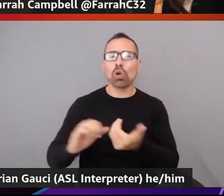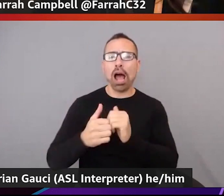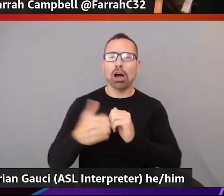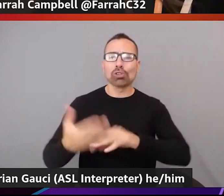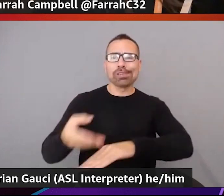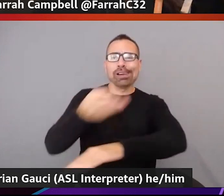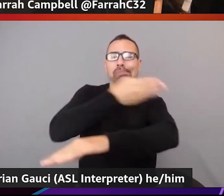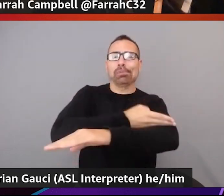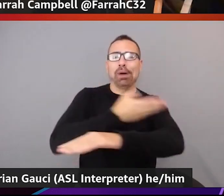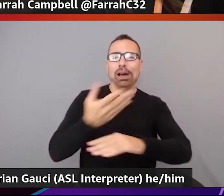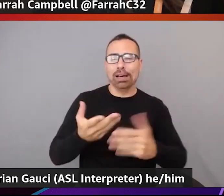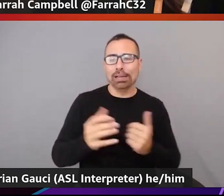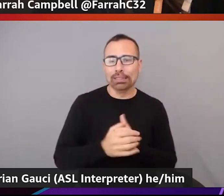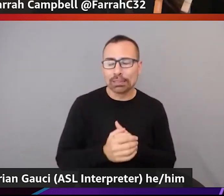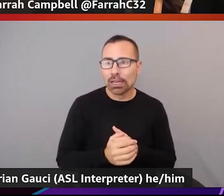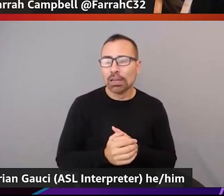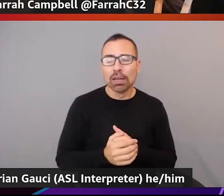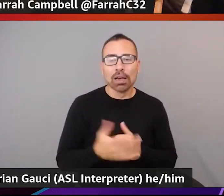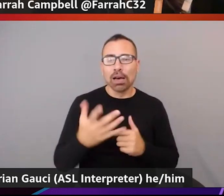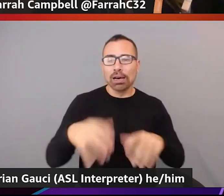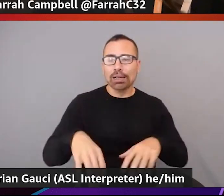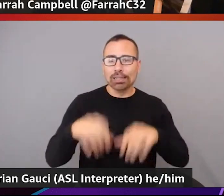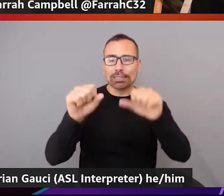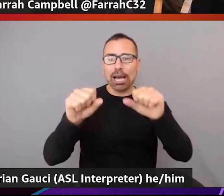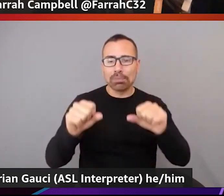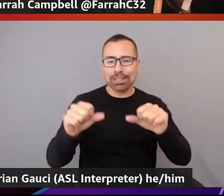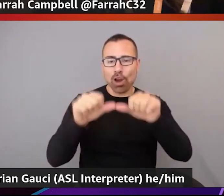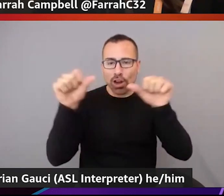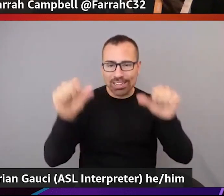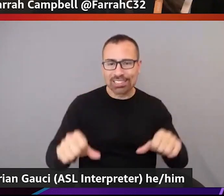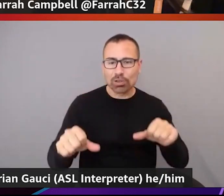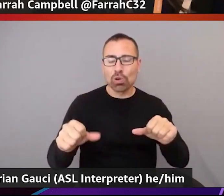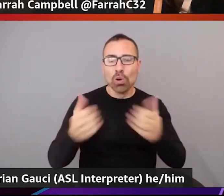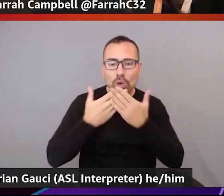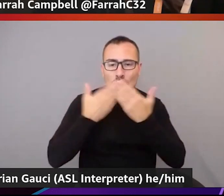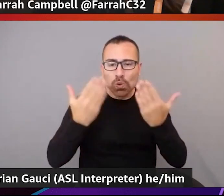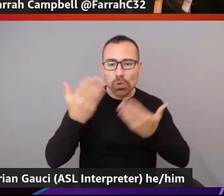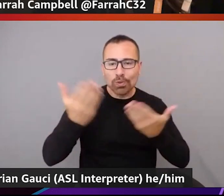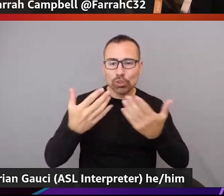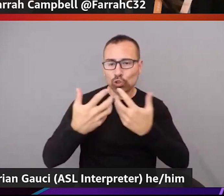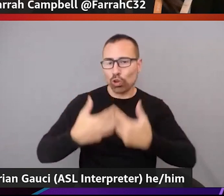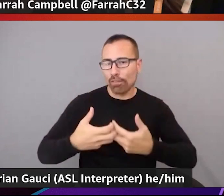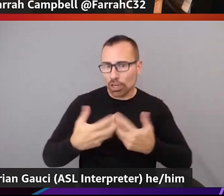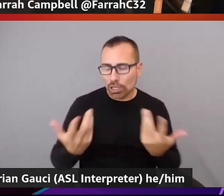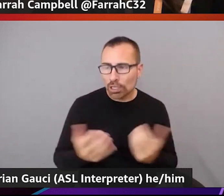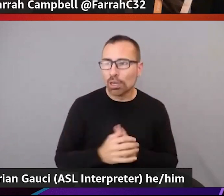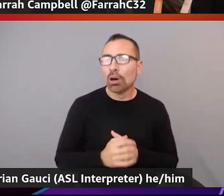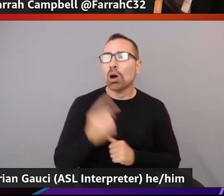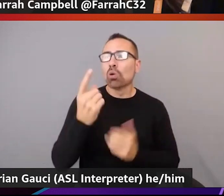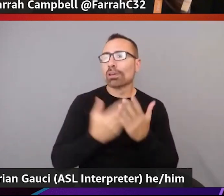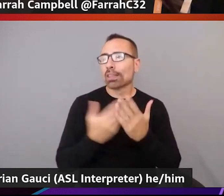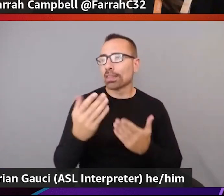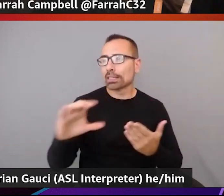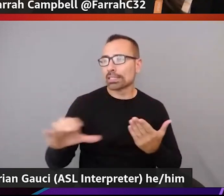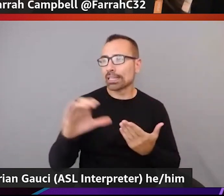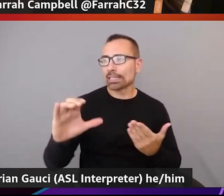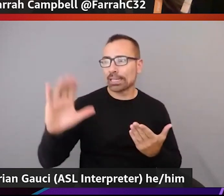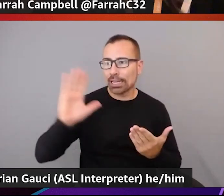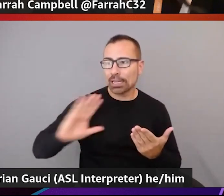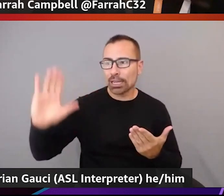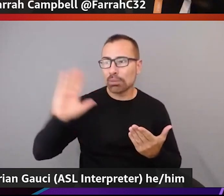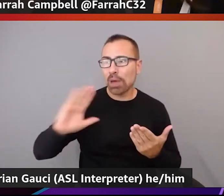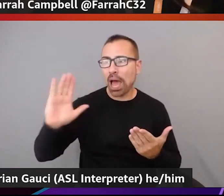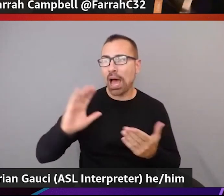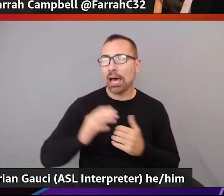innovation on adopting like serverless architecture. And so one of the things that they've done in the past year and a half or